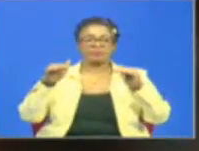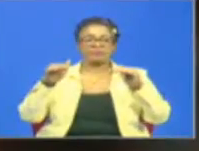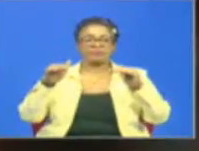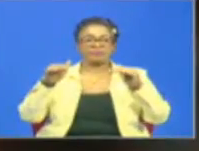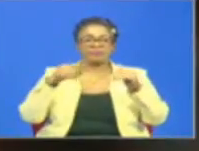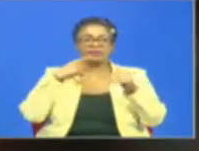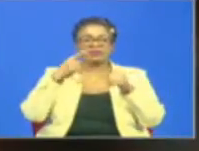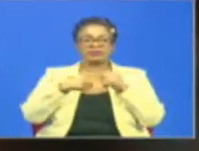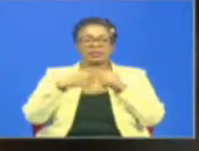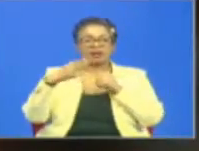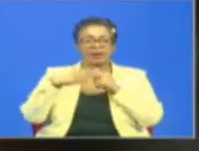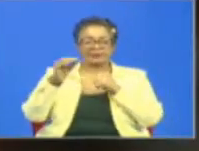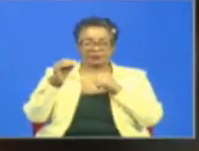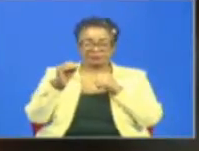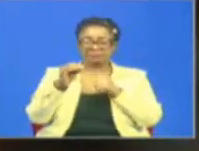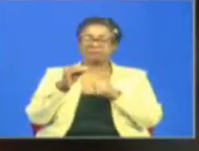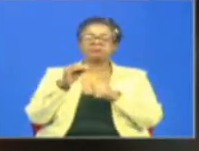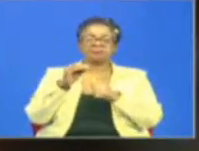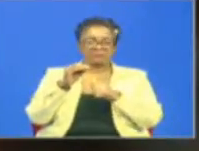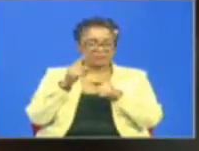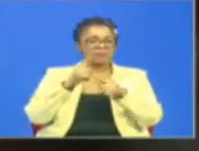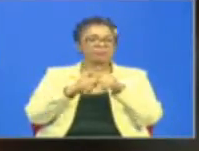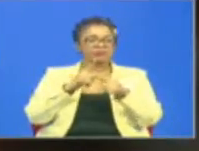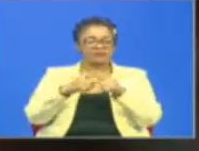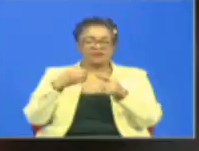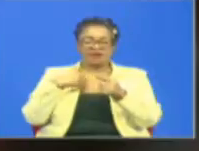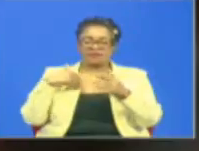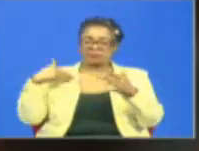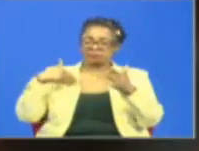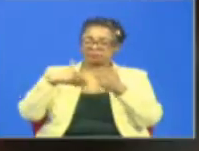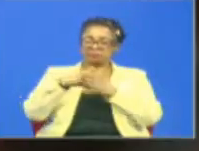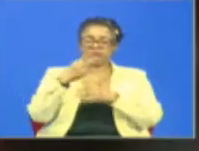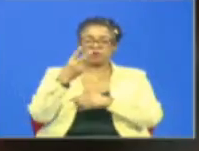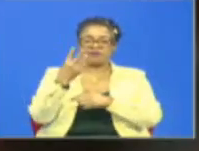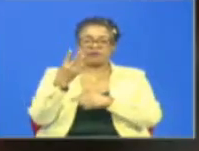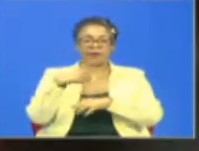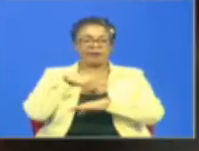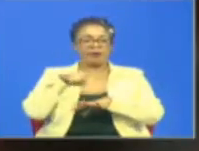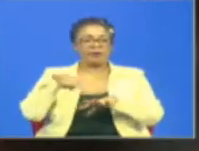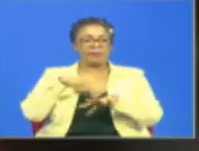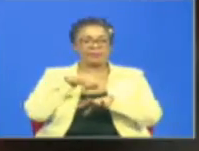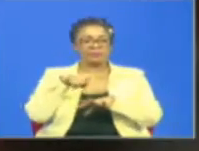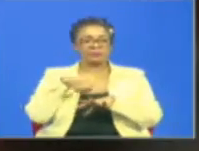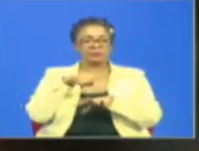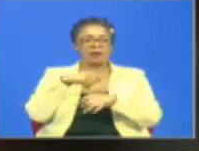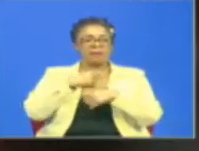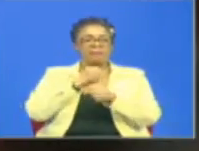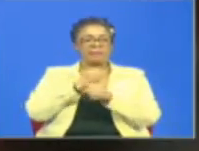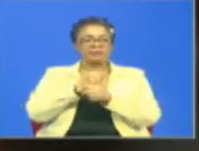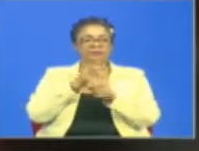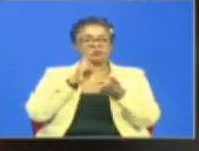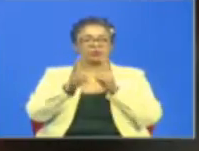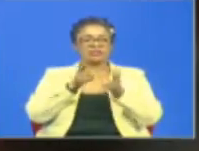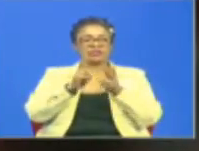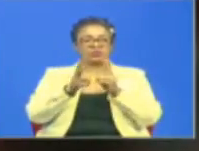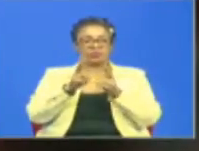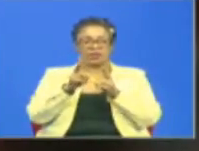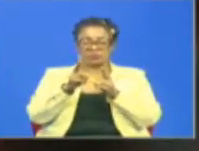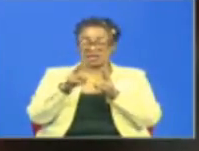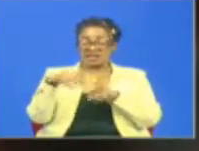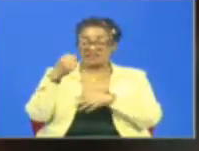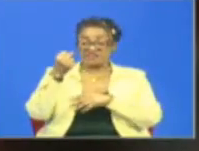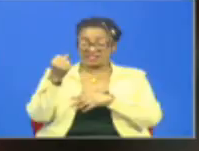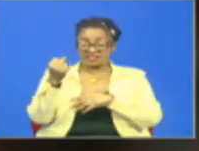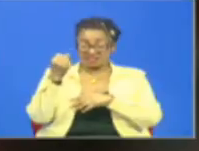tested positive for the disease in the last 24 hours, raising the cumulative count to 22,053.